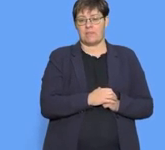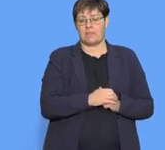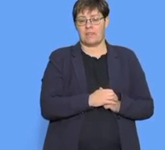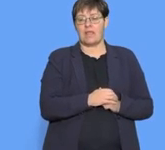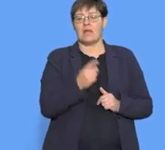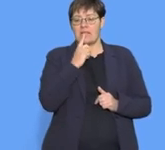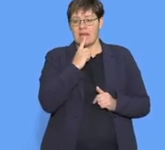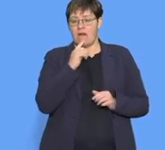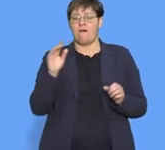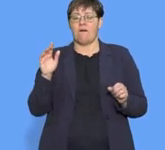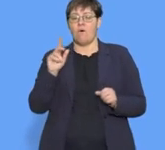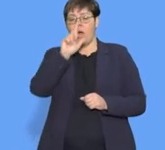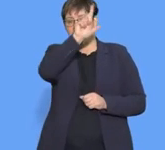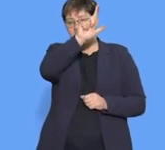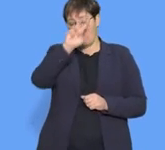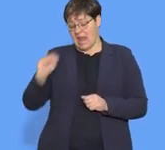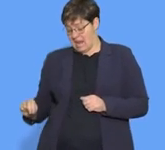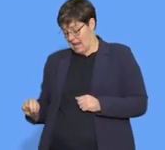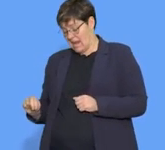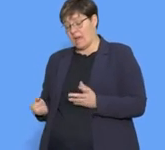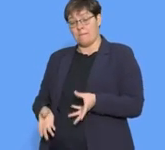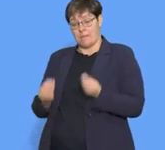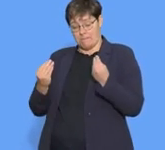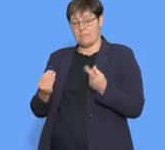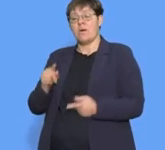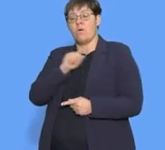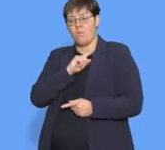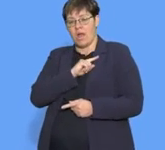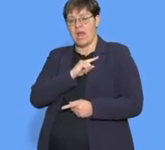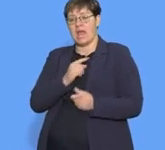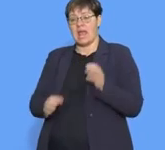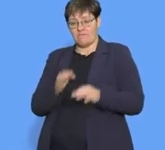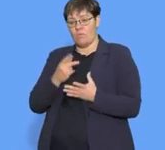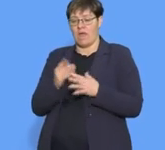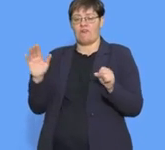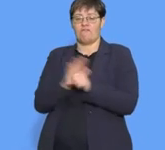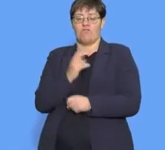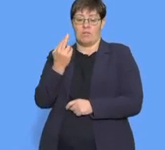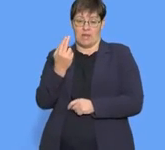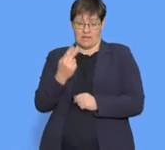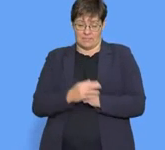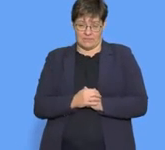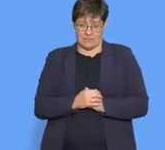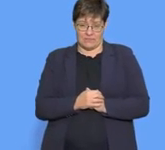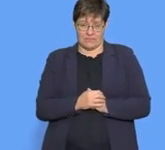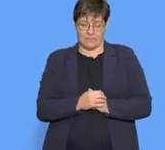will then have one full pair to work with. Then this triangle becomes solvable.